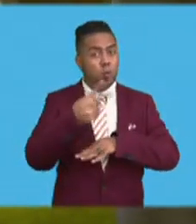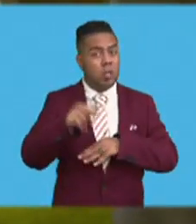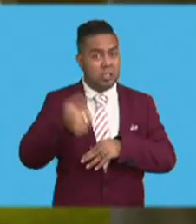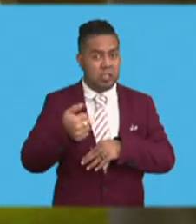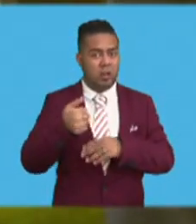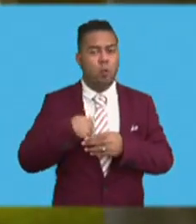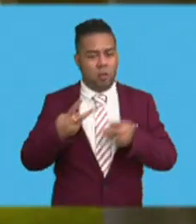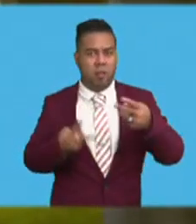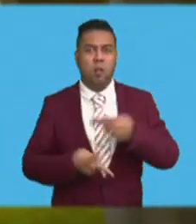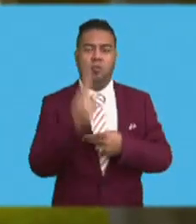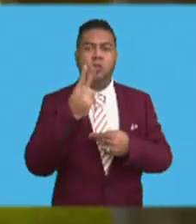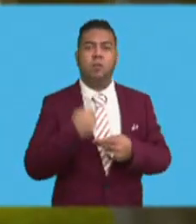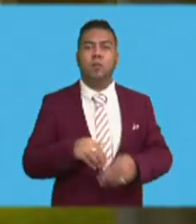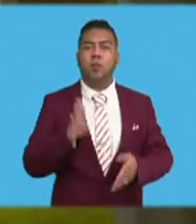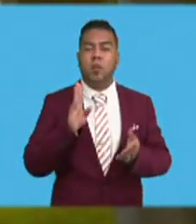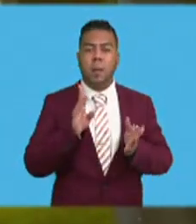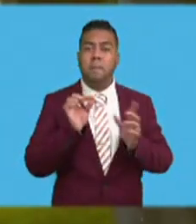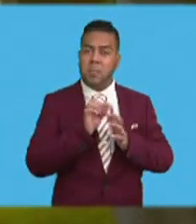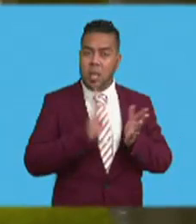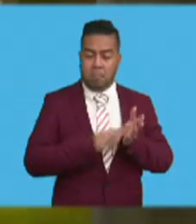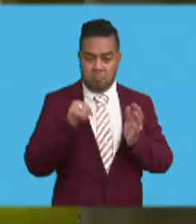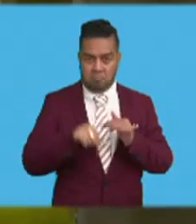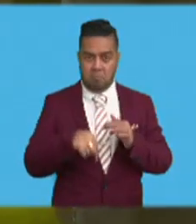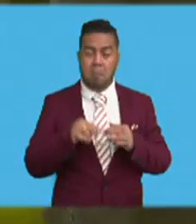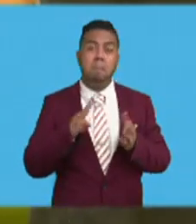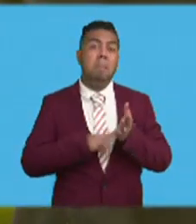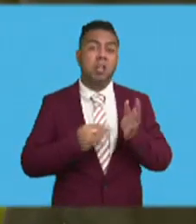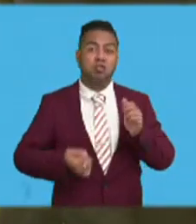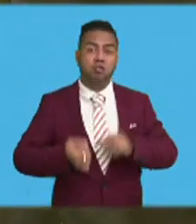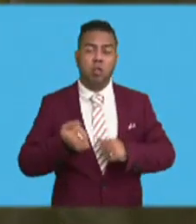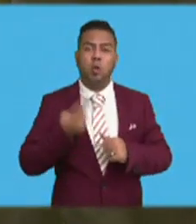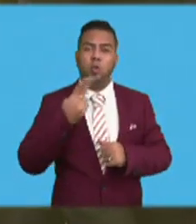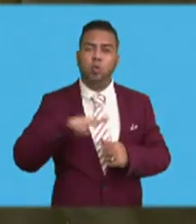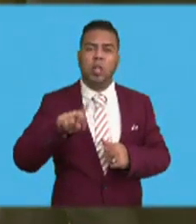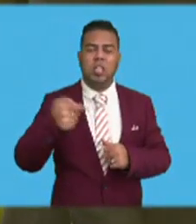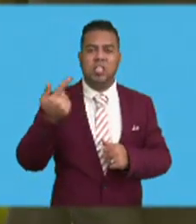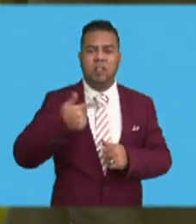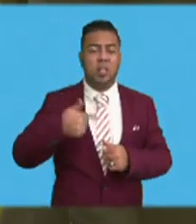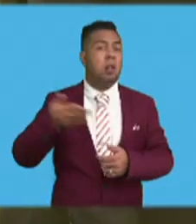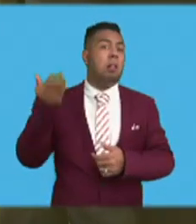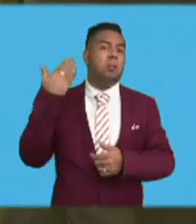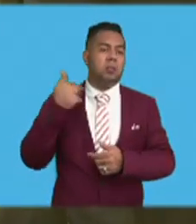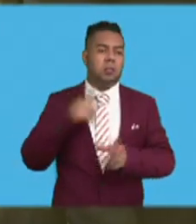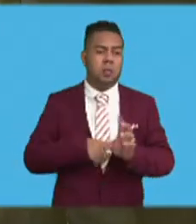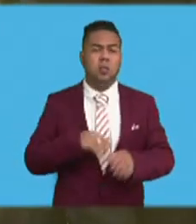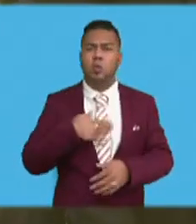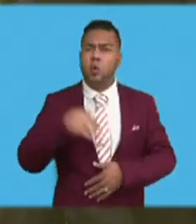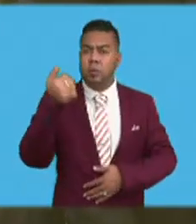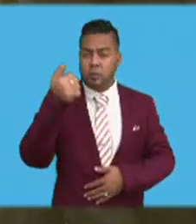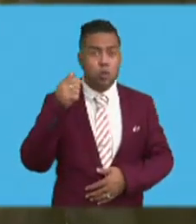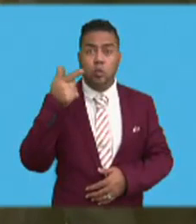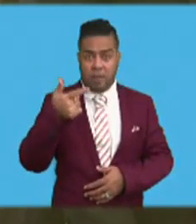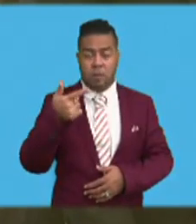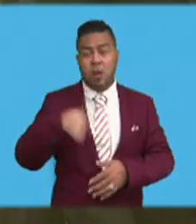Honourable Prime Minister in March of 2017. The project has an installed capacity of 700